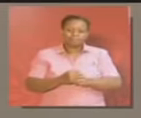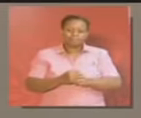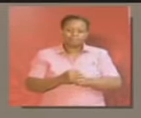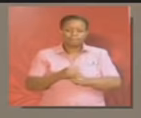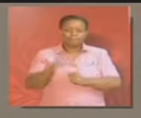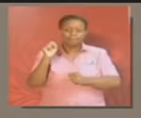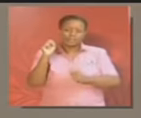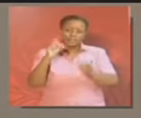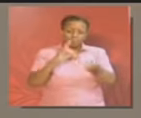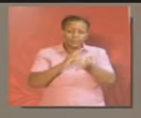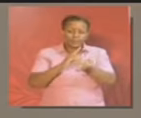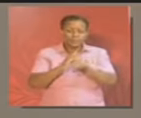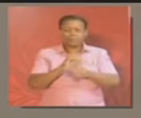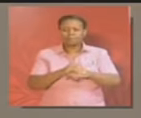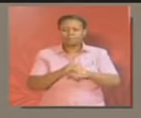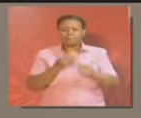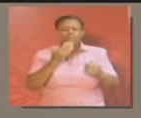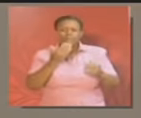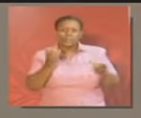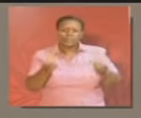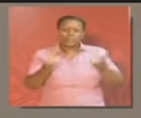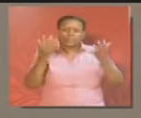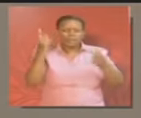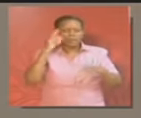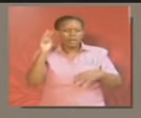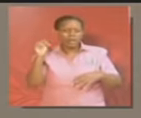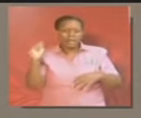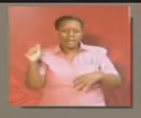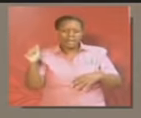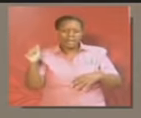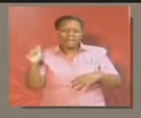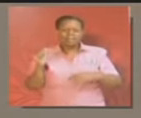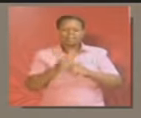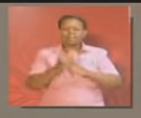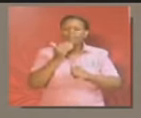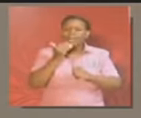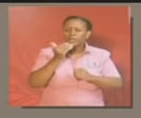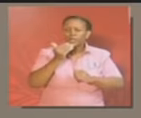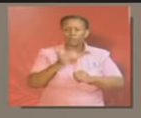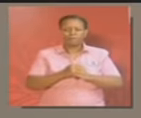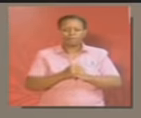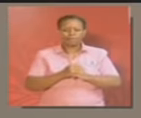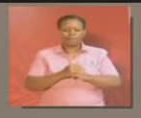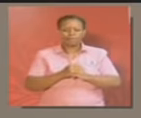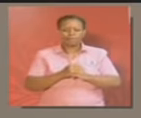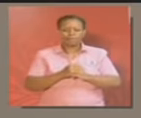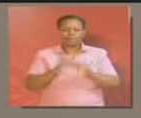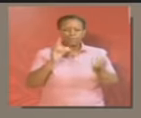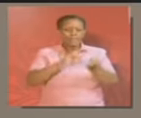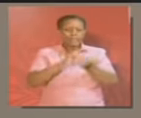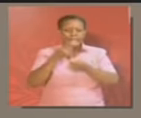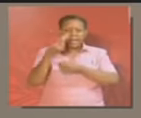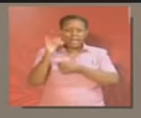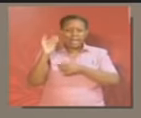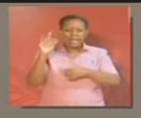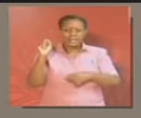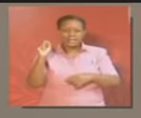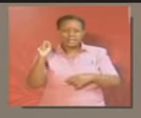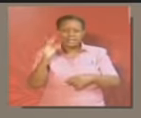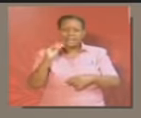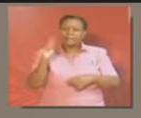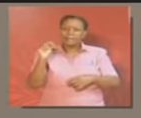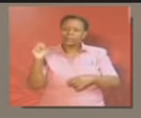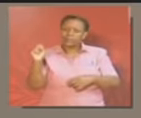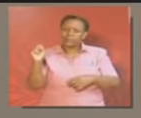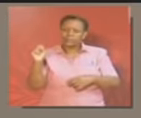Thank you very much, Ms. Alcantara. Ms. Alcantara, Dr. Hines, Mr. Soyafat, members of the media and